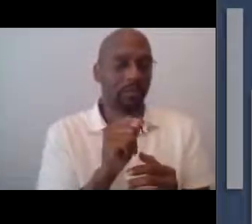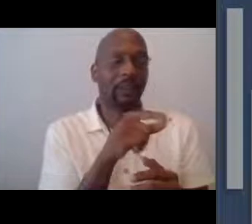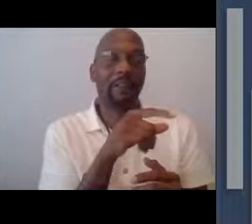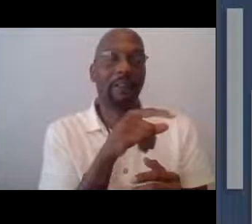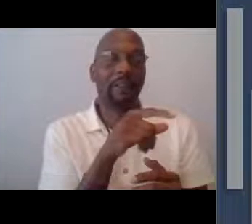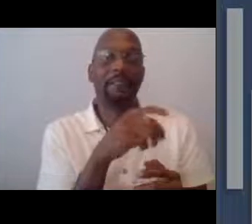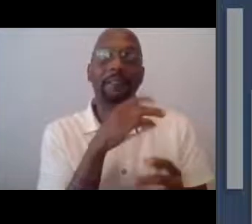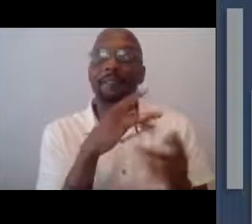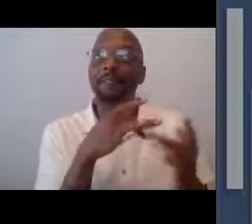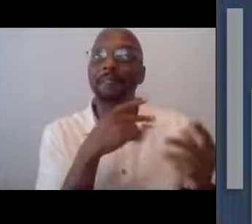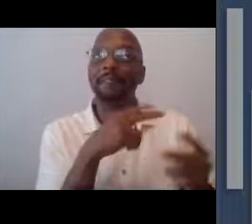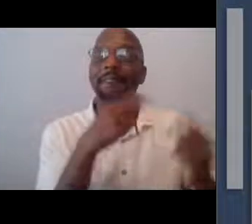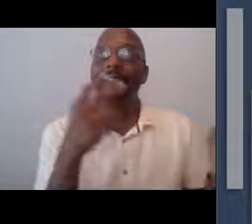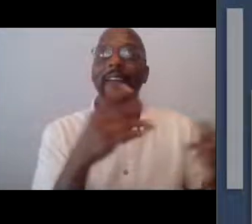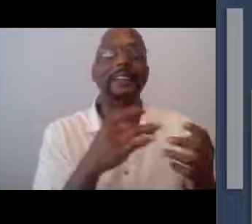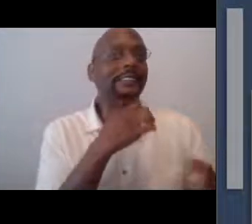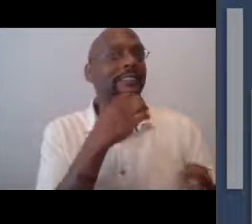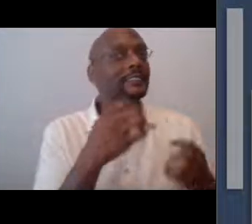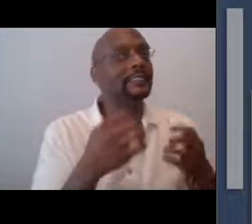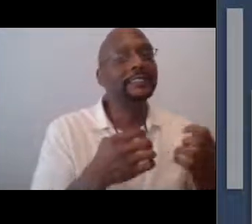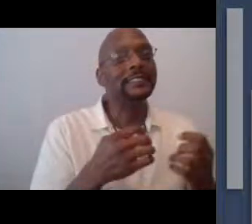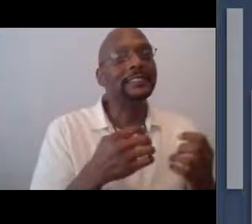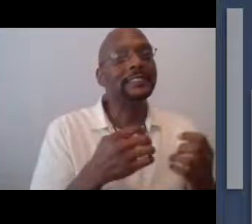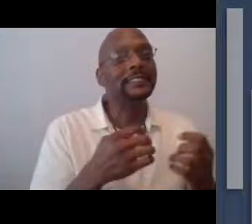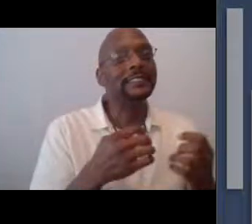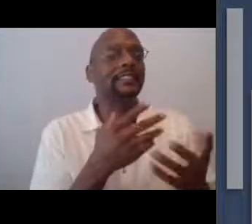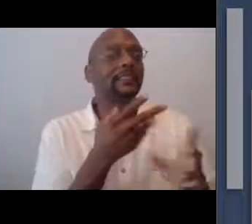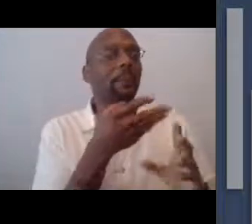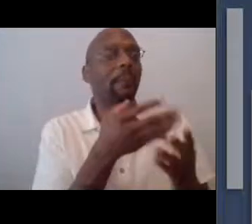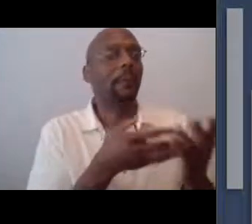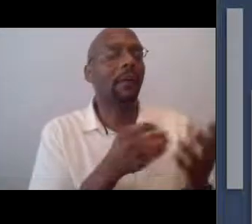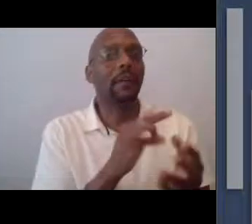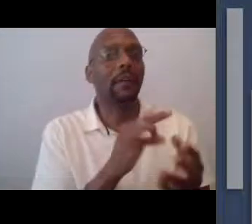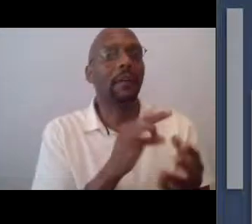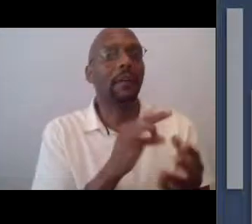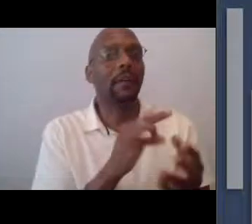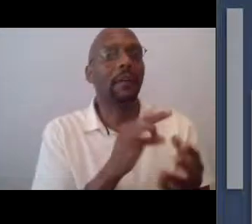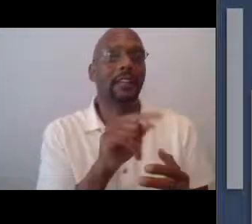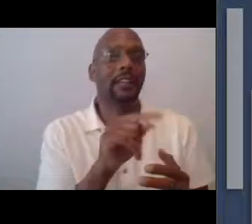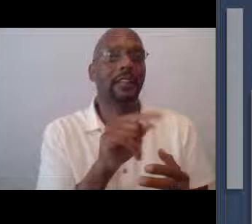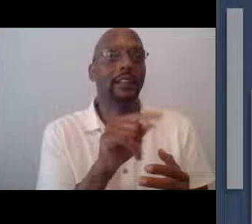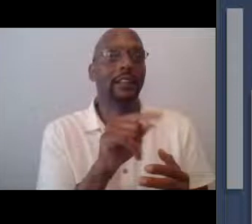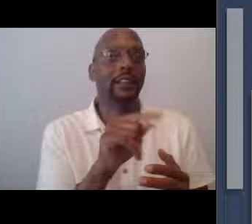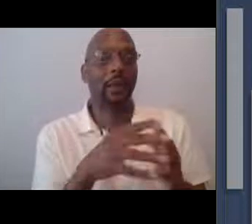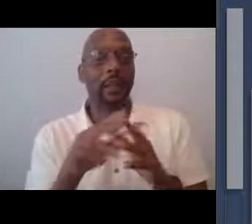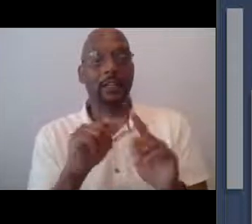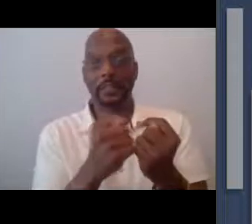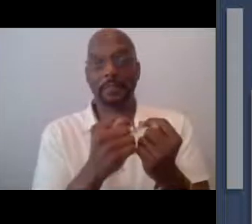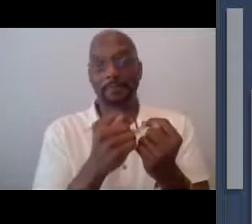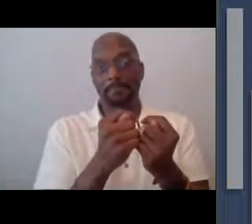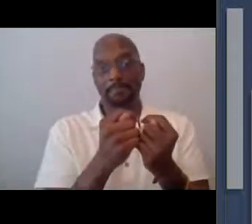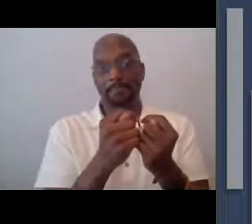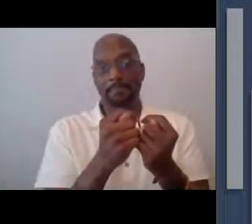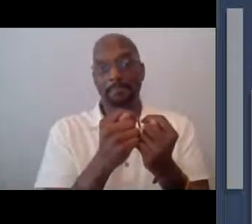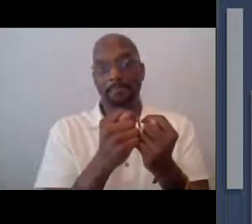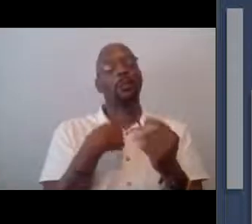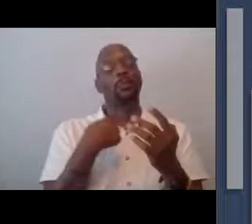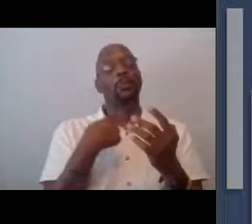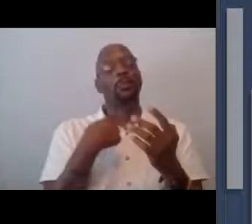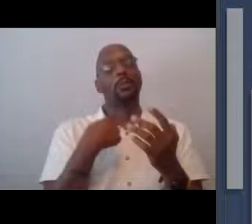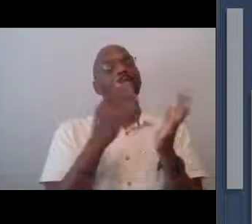very innovative. So he's part of the ITS America team. I also want to applaud California for